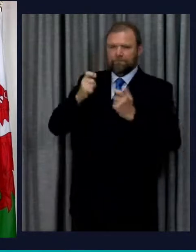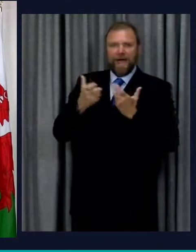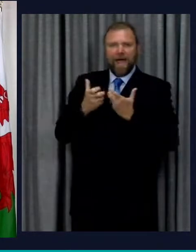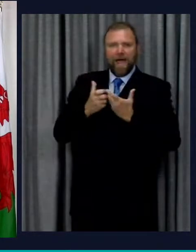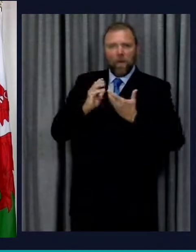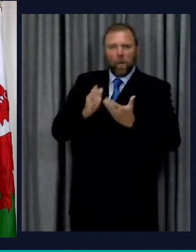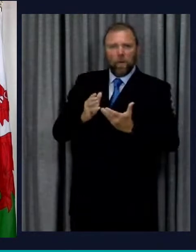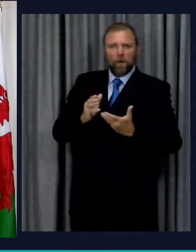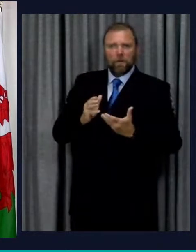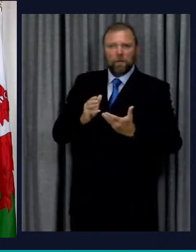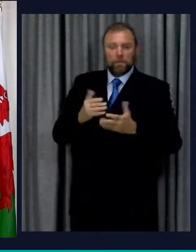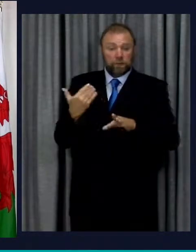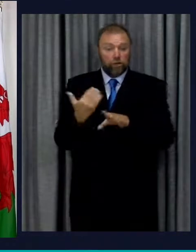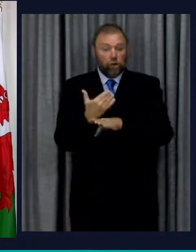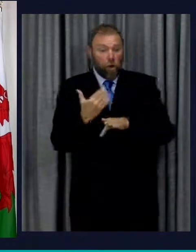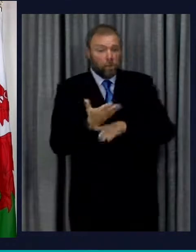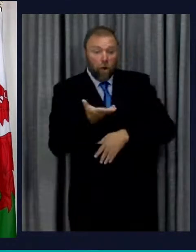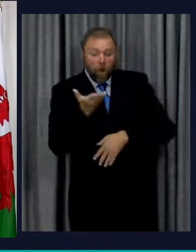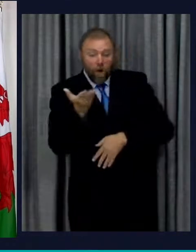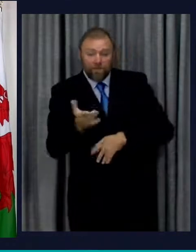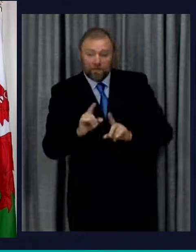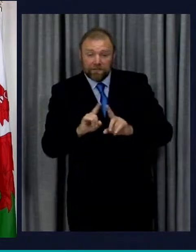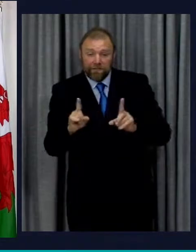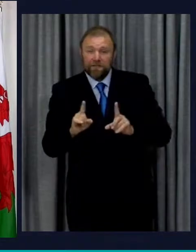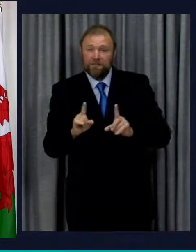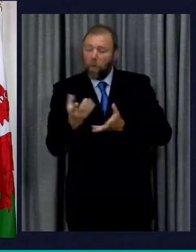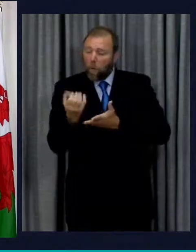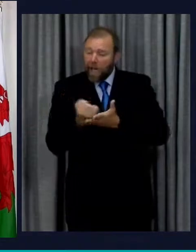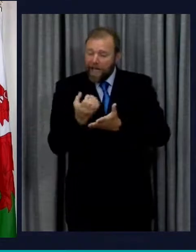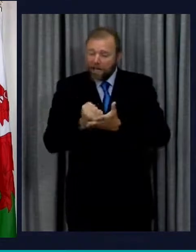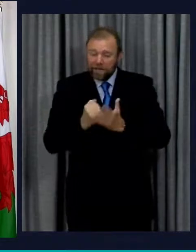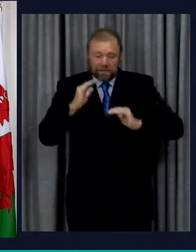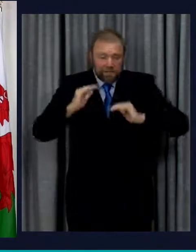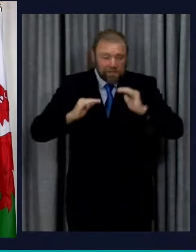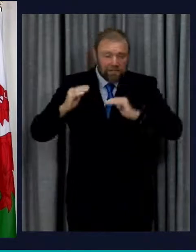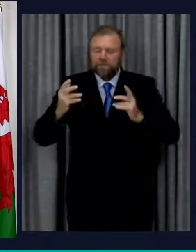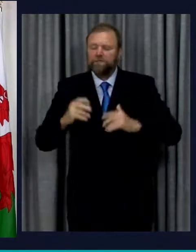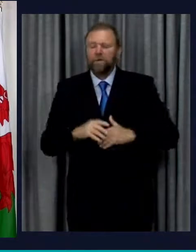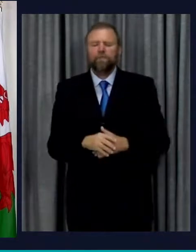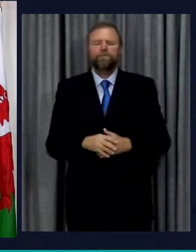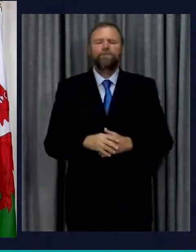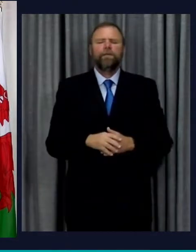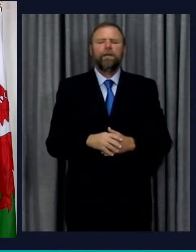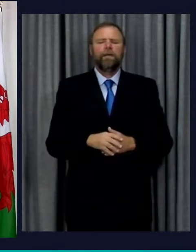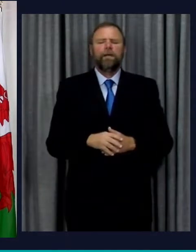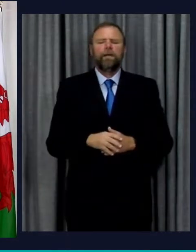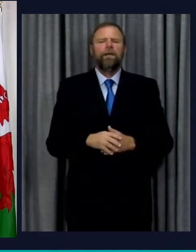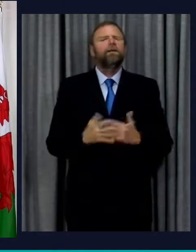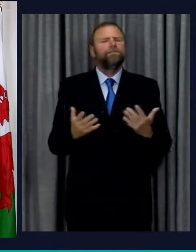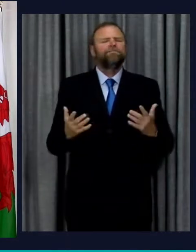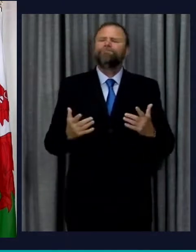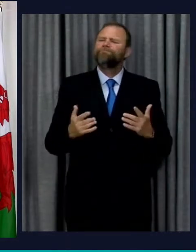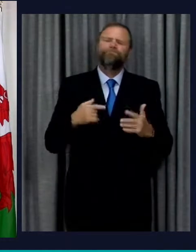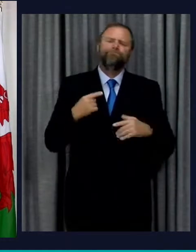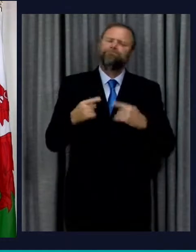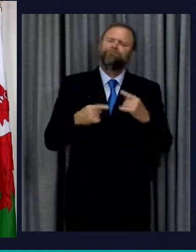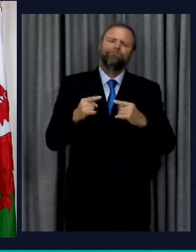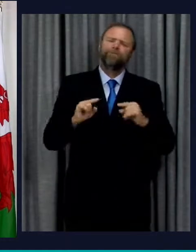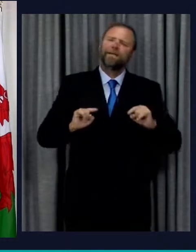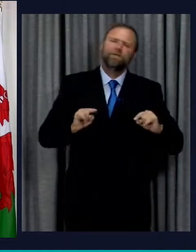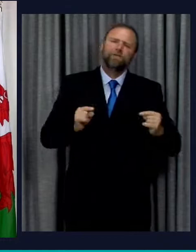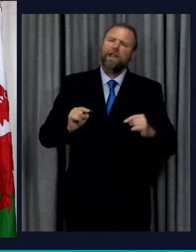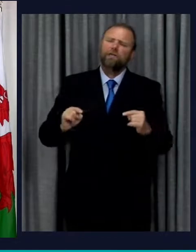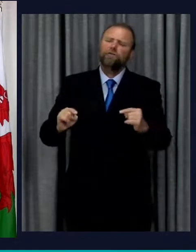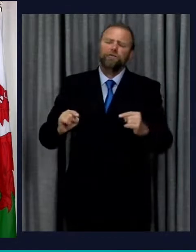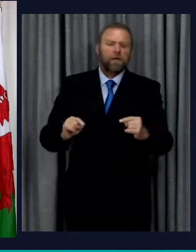the flexibility around them, but also the wages as well. Now, there's an ongoing challenge about how we make sure that tourism that does have a